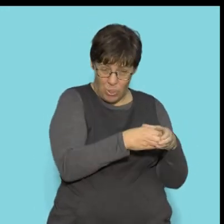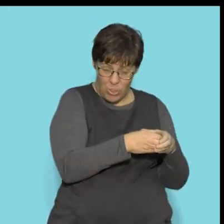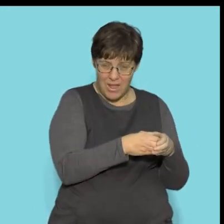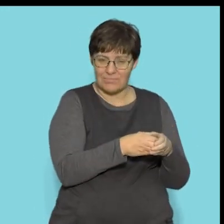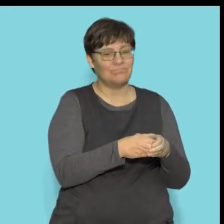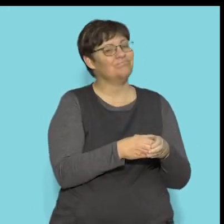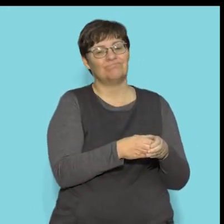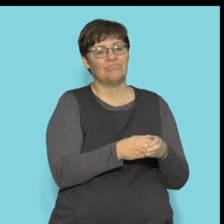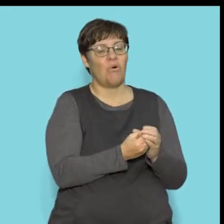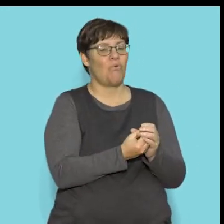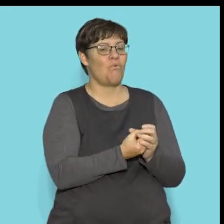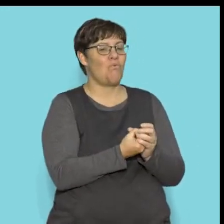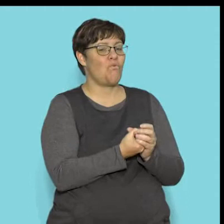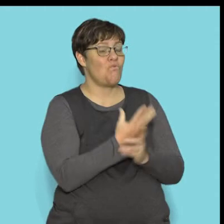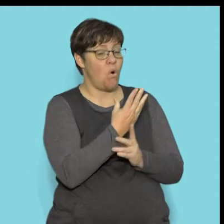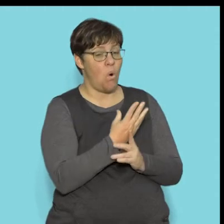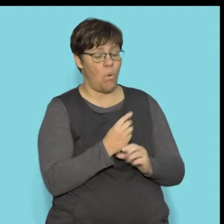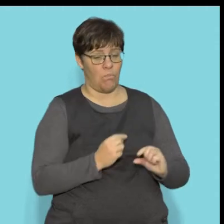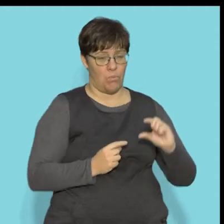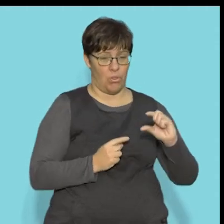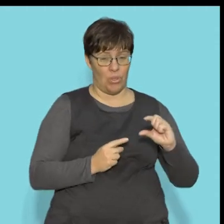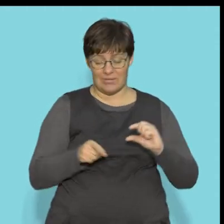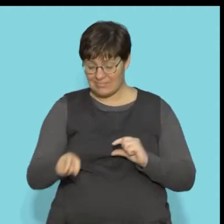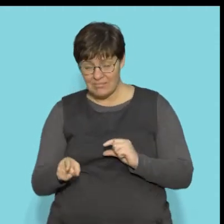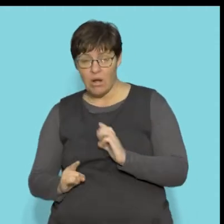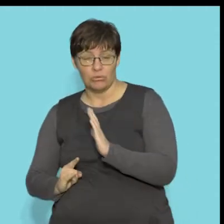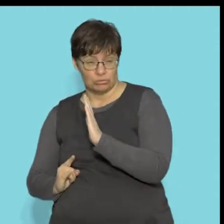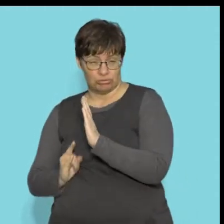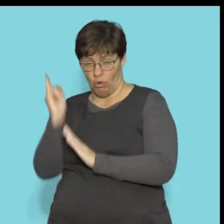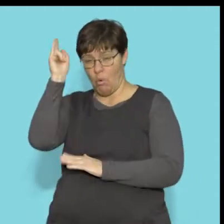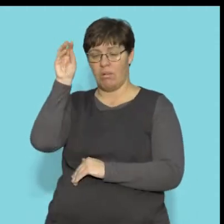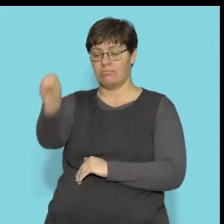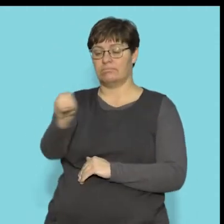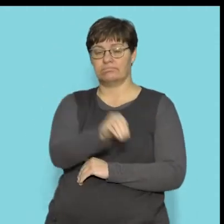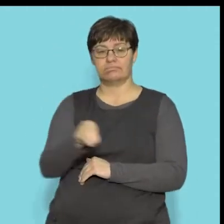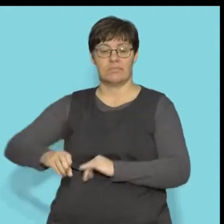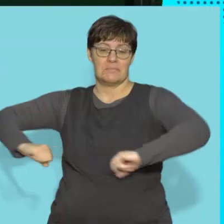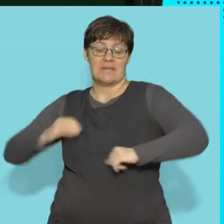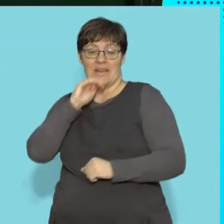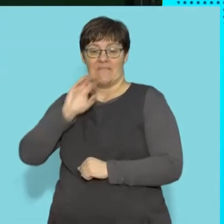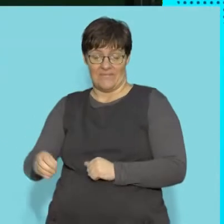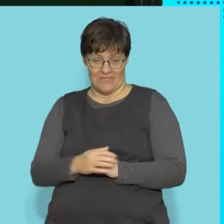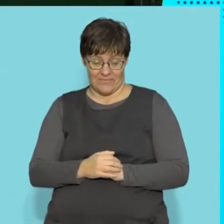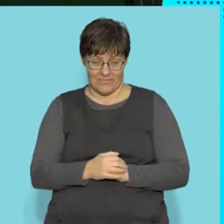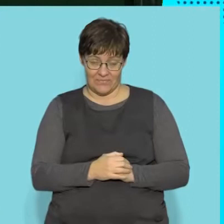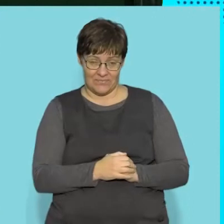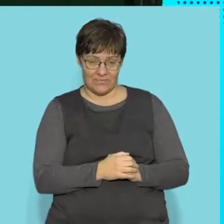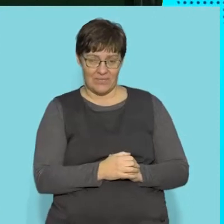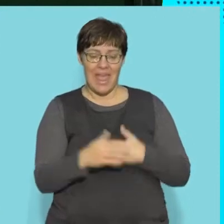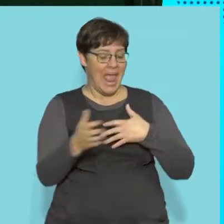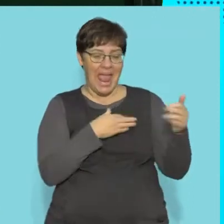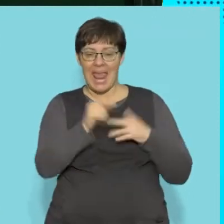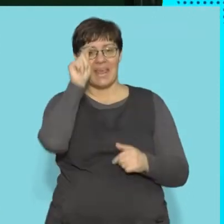will not grow as tall as seedlings that are not crowded. Any one of